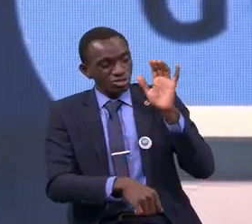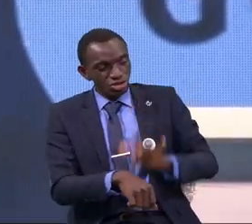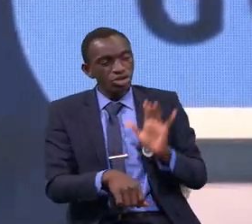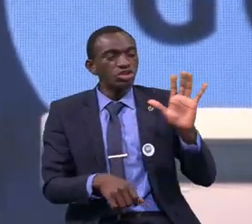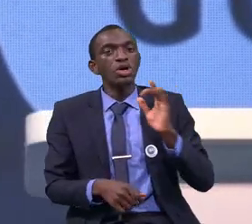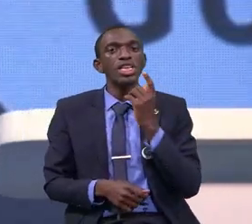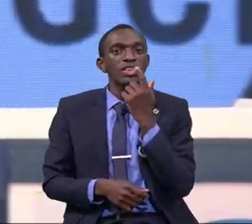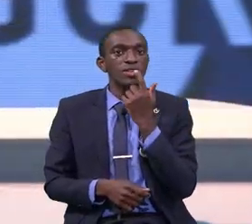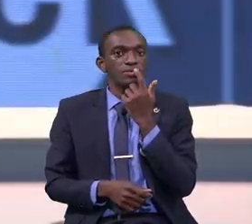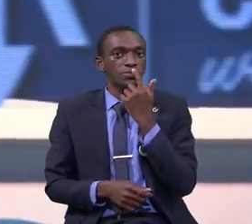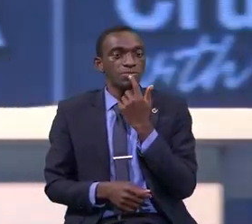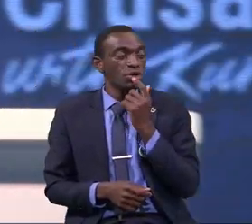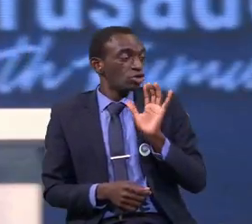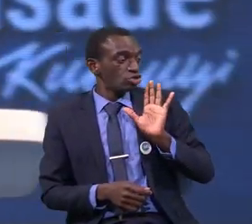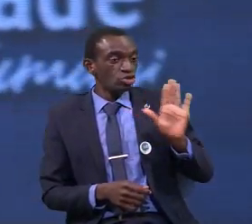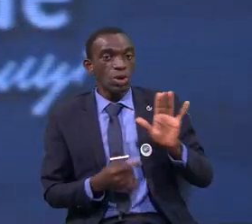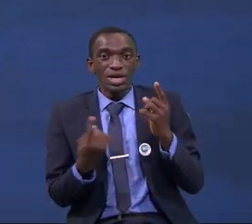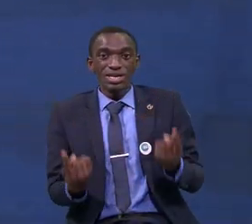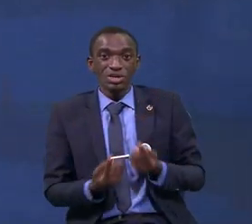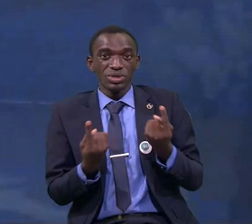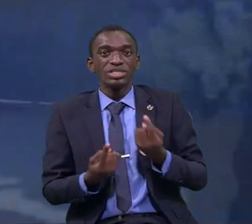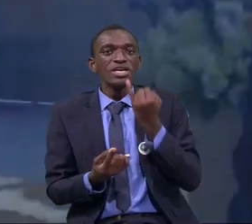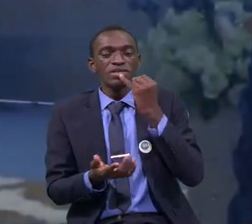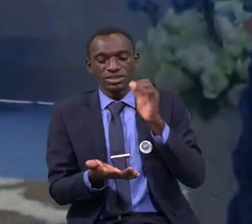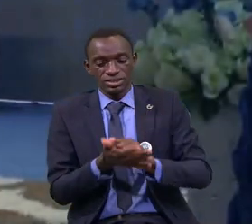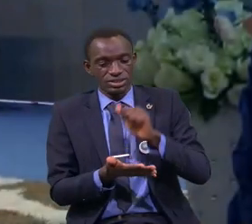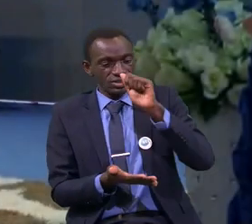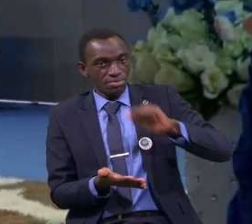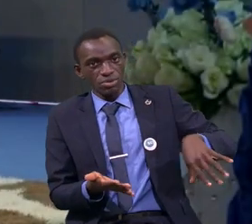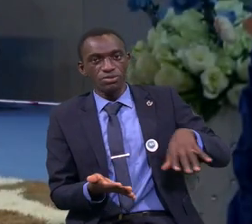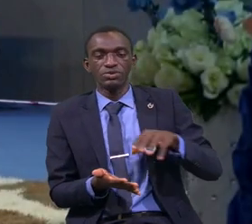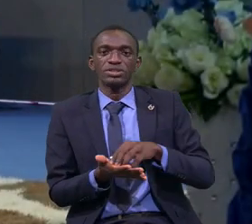Thine iniquity is taken away.